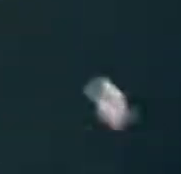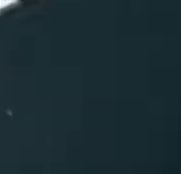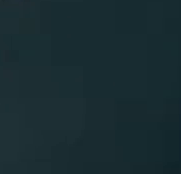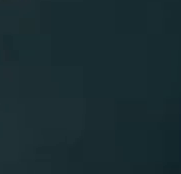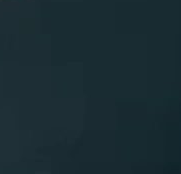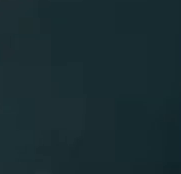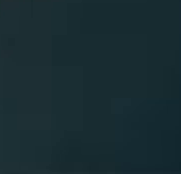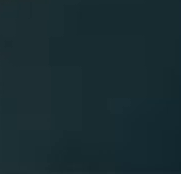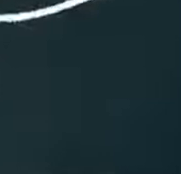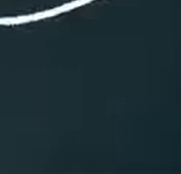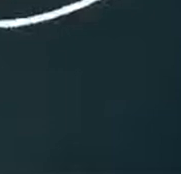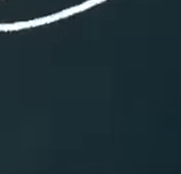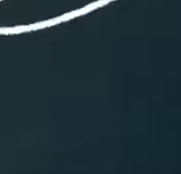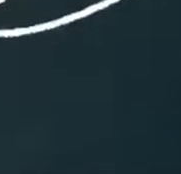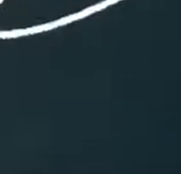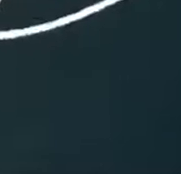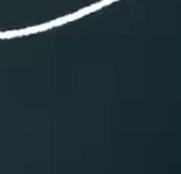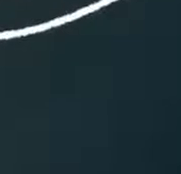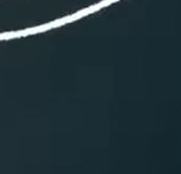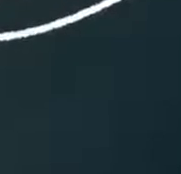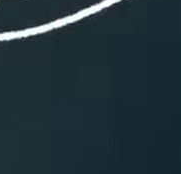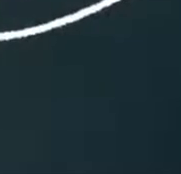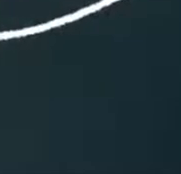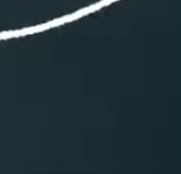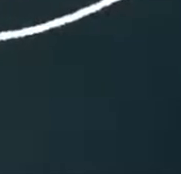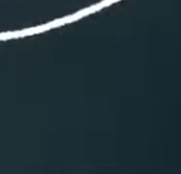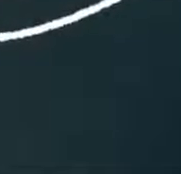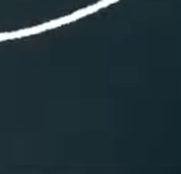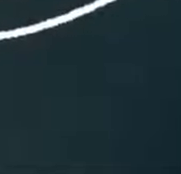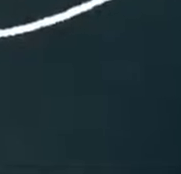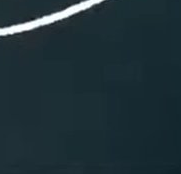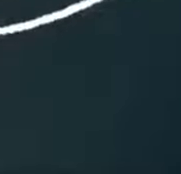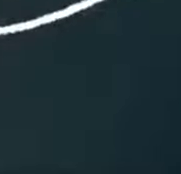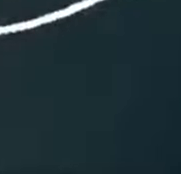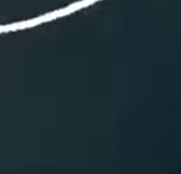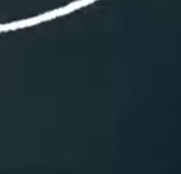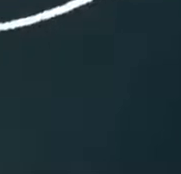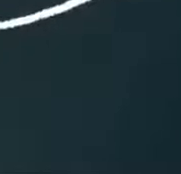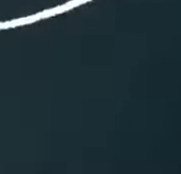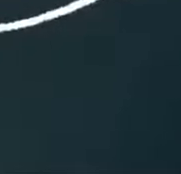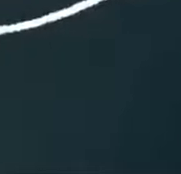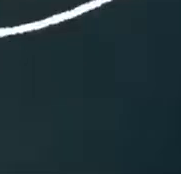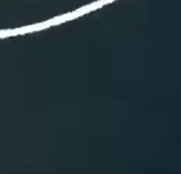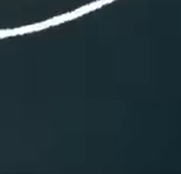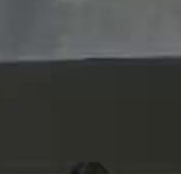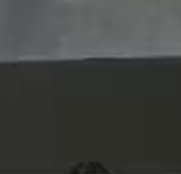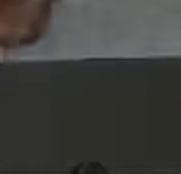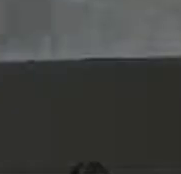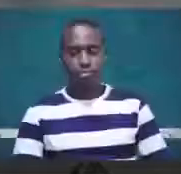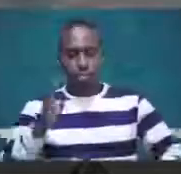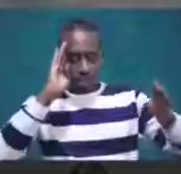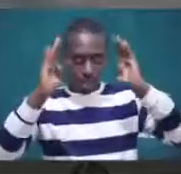Welcome to Study Time, a televised home learning program produced by Rwanda Education Board.